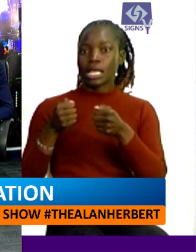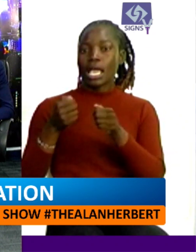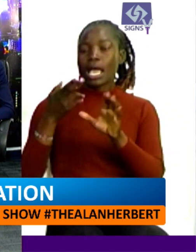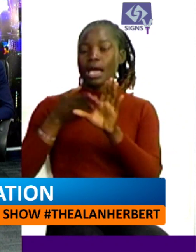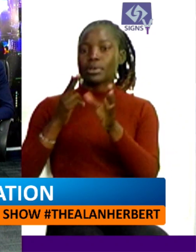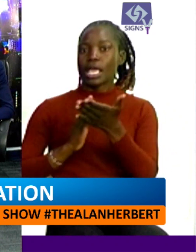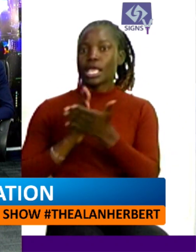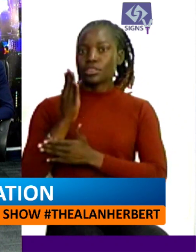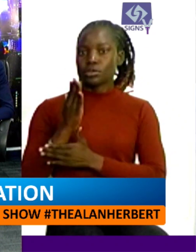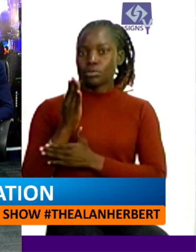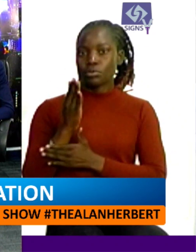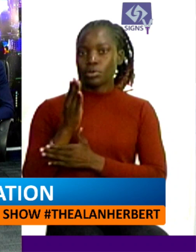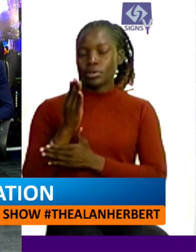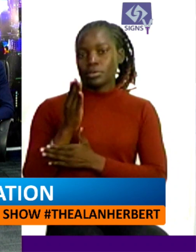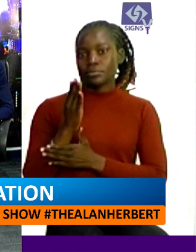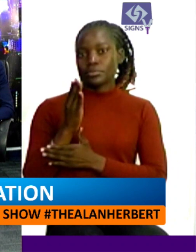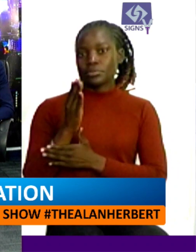our website, that is